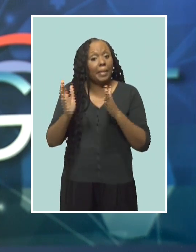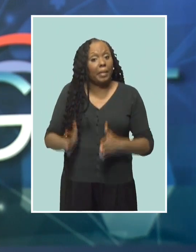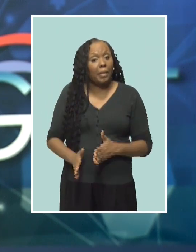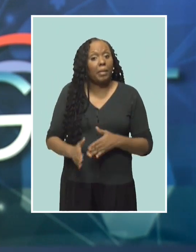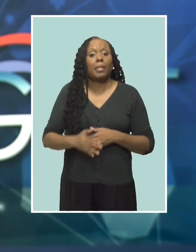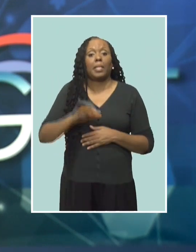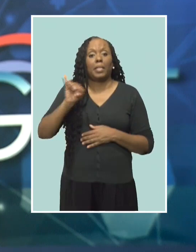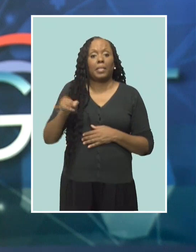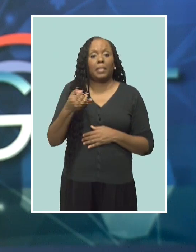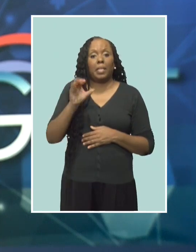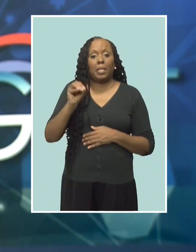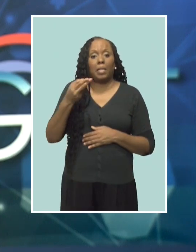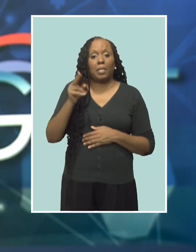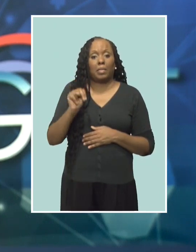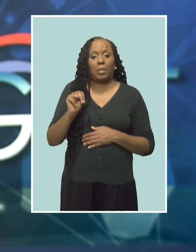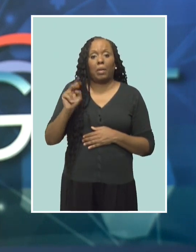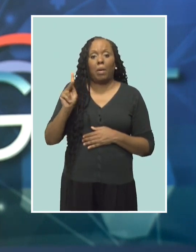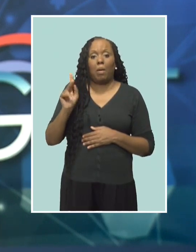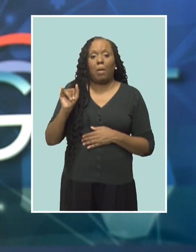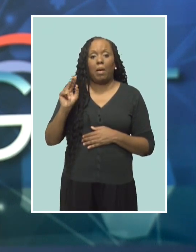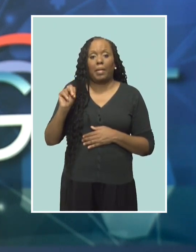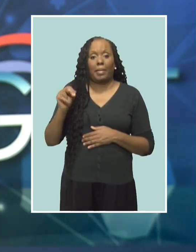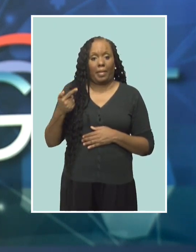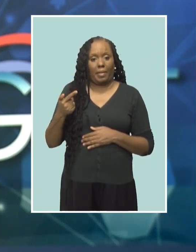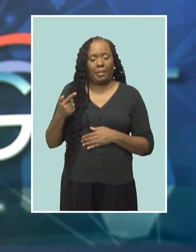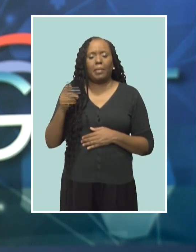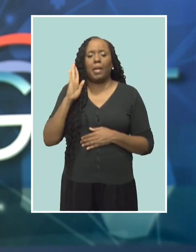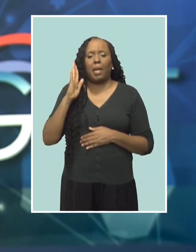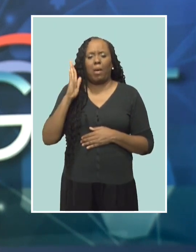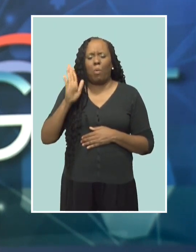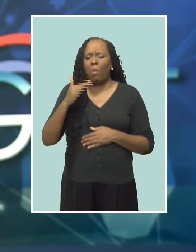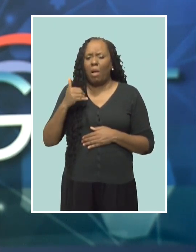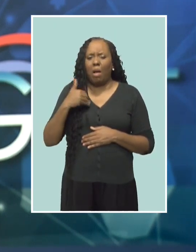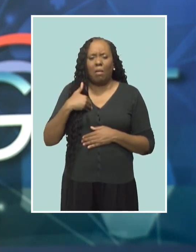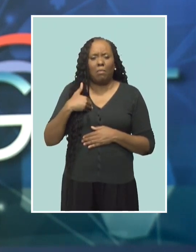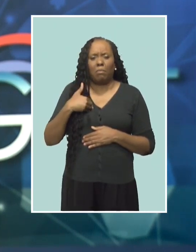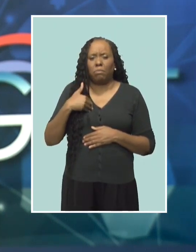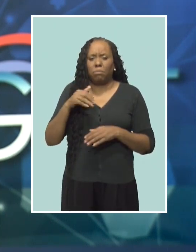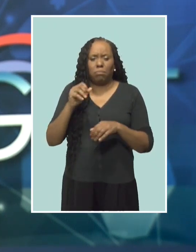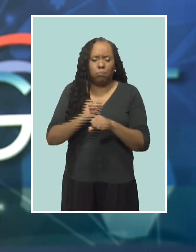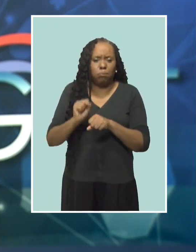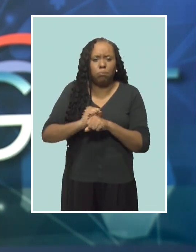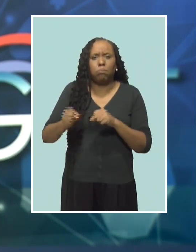a wealth of experience working within communities.